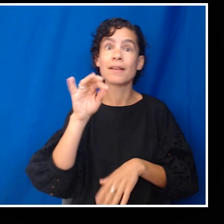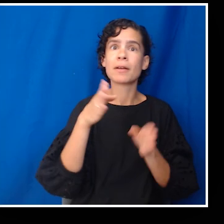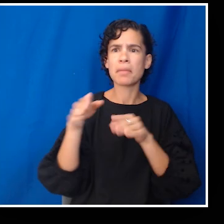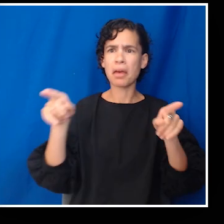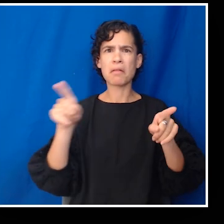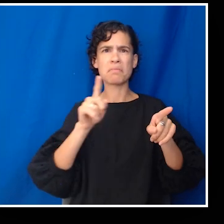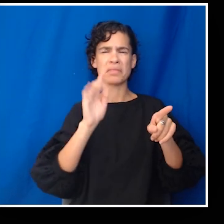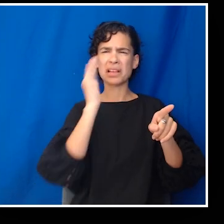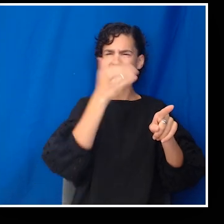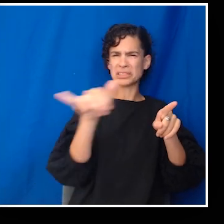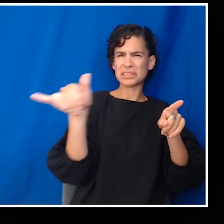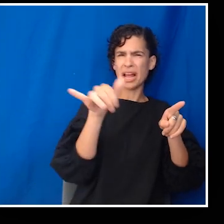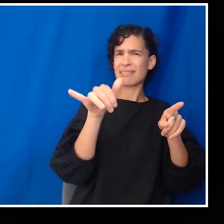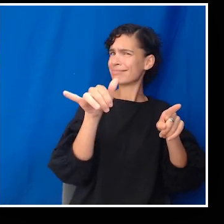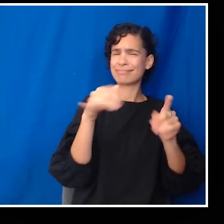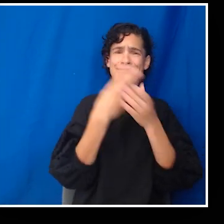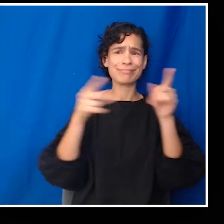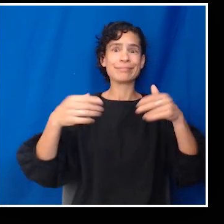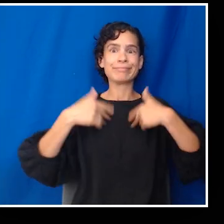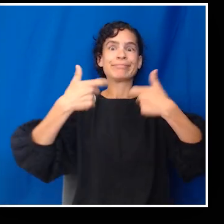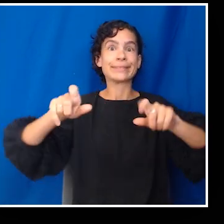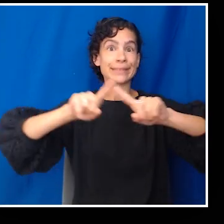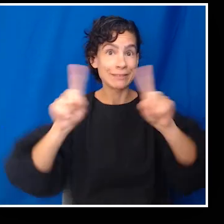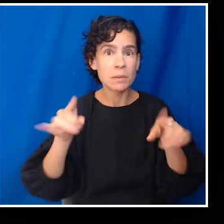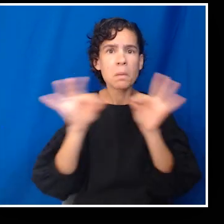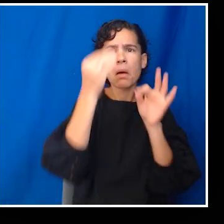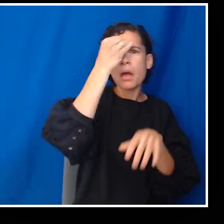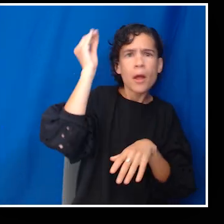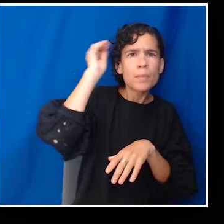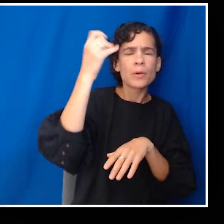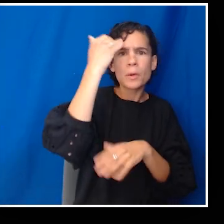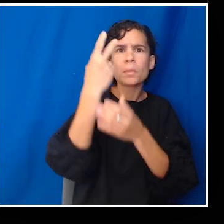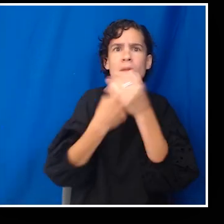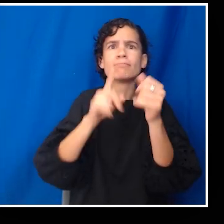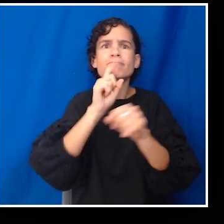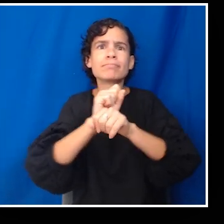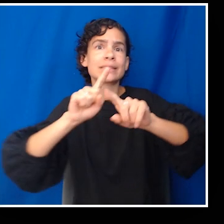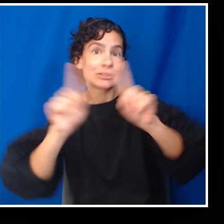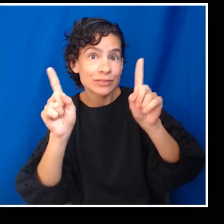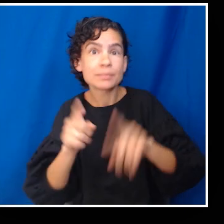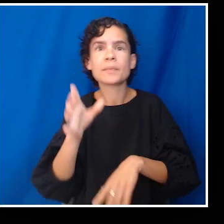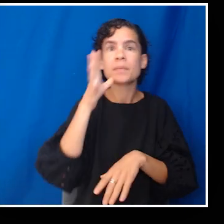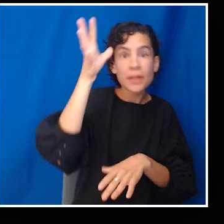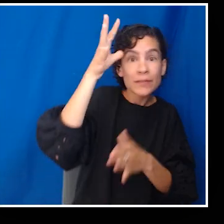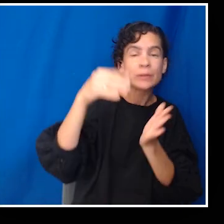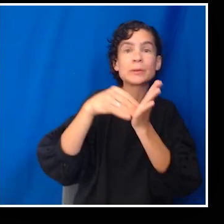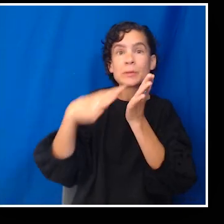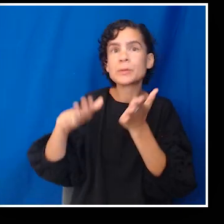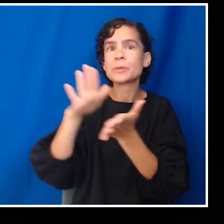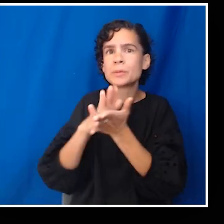and 504 plans sound very similar, but there are big differences between them. It's important to know that they are different, and that